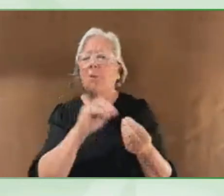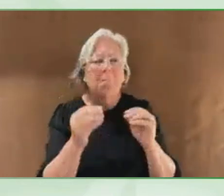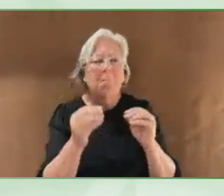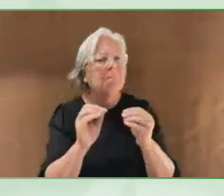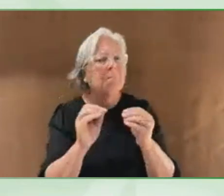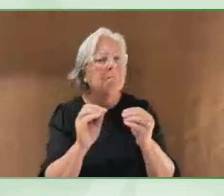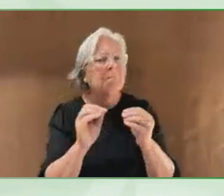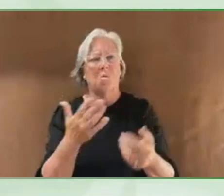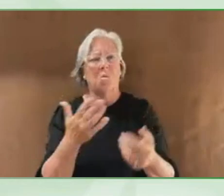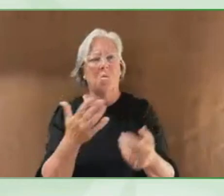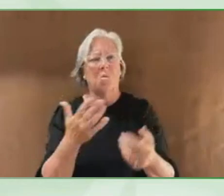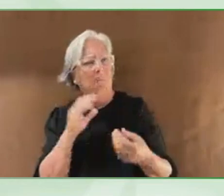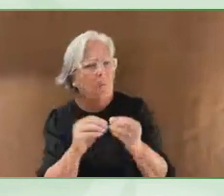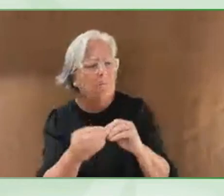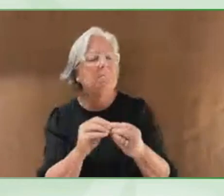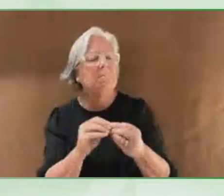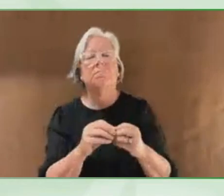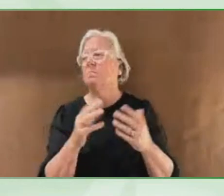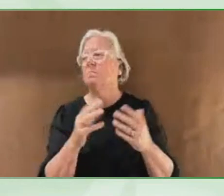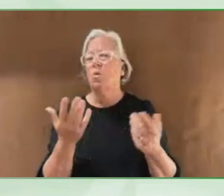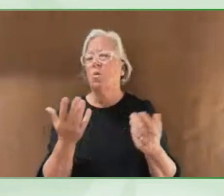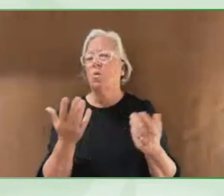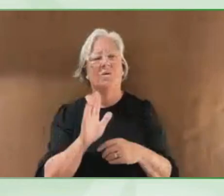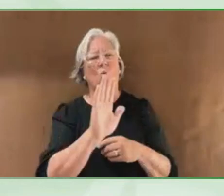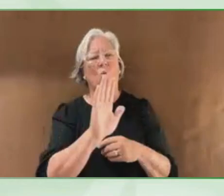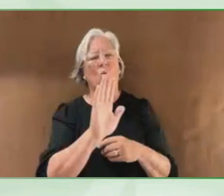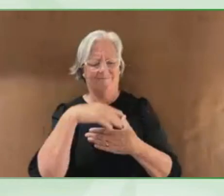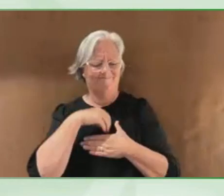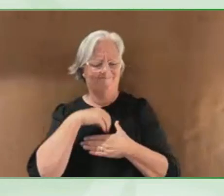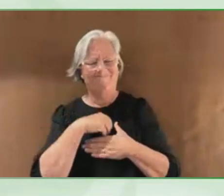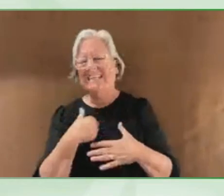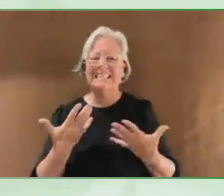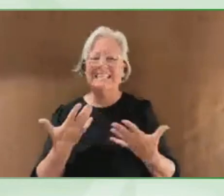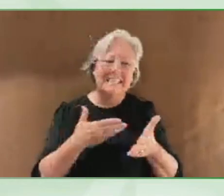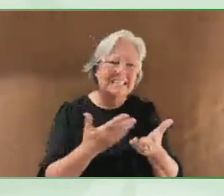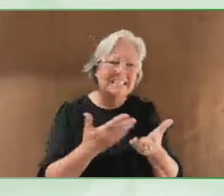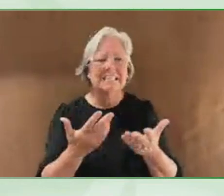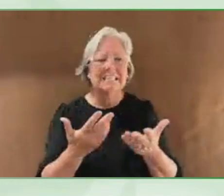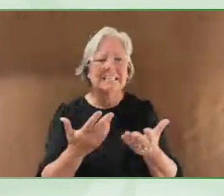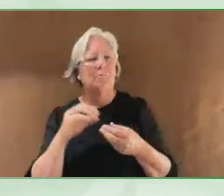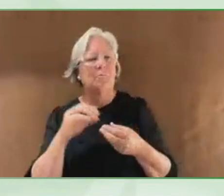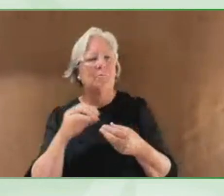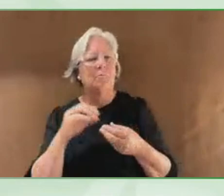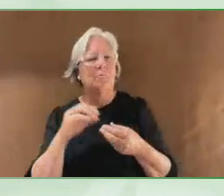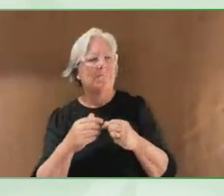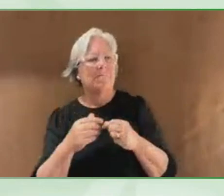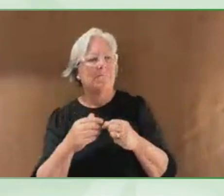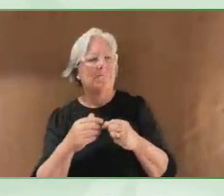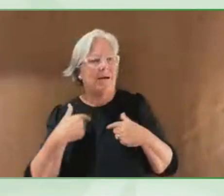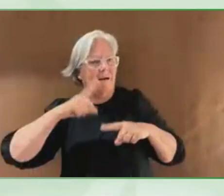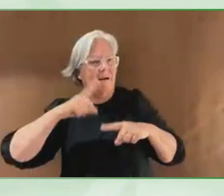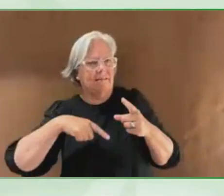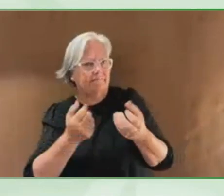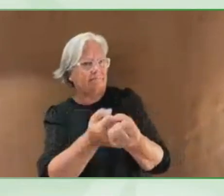about the problems that you may be facing as well, I can't do anything about it. I can't address it. I can't